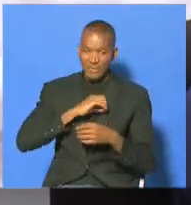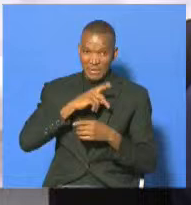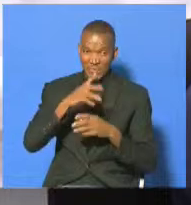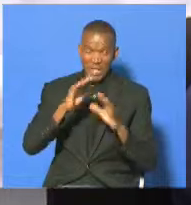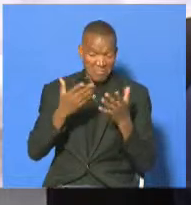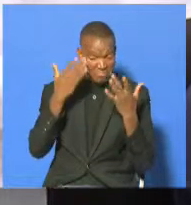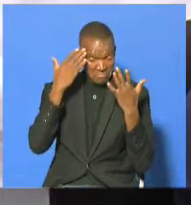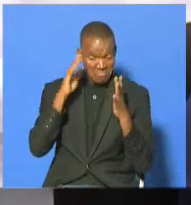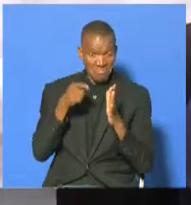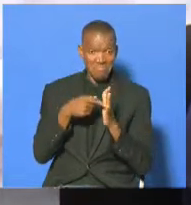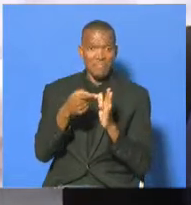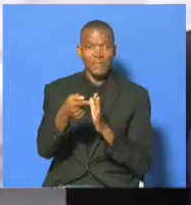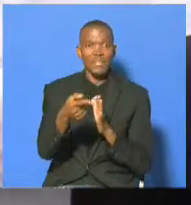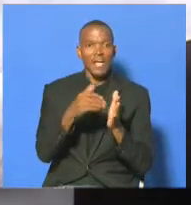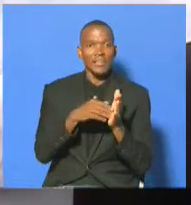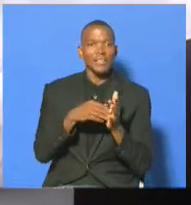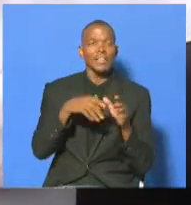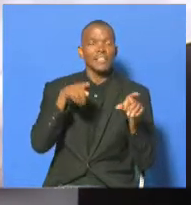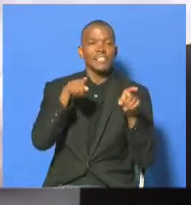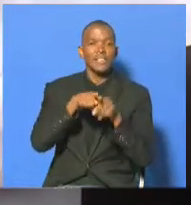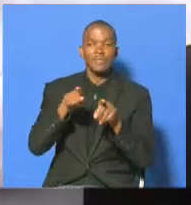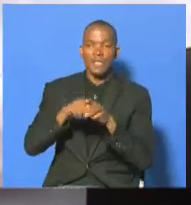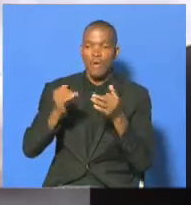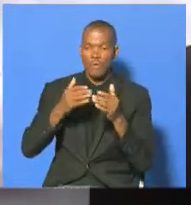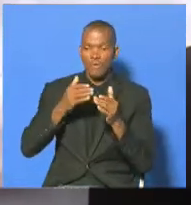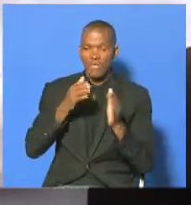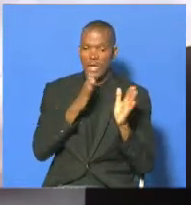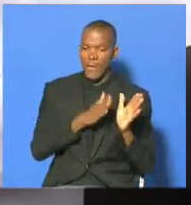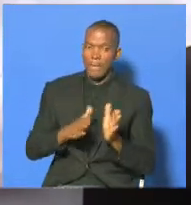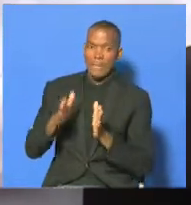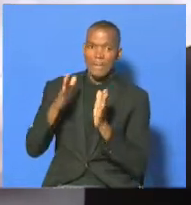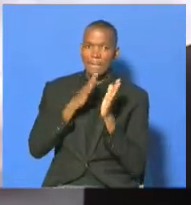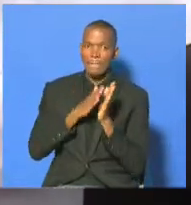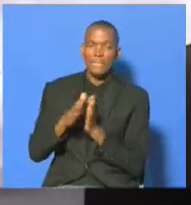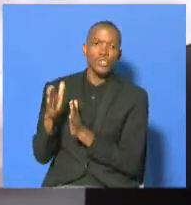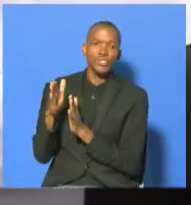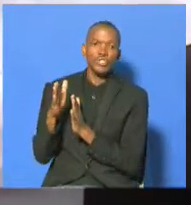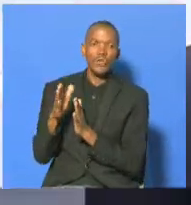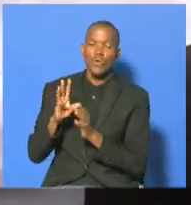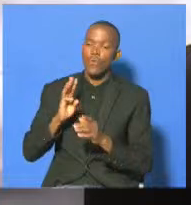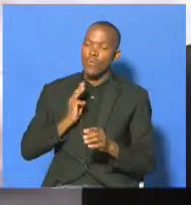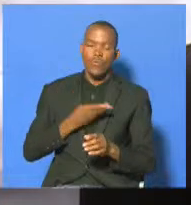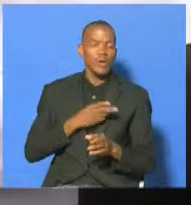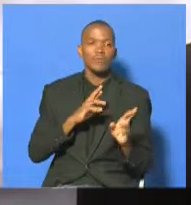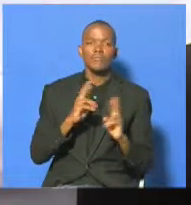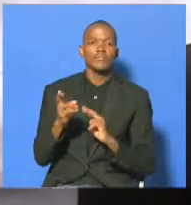unfolding. But as per the preparation, we are ready.